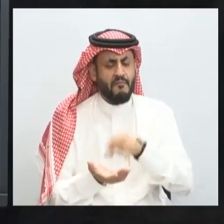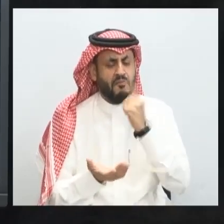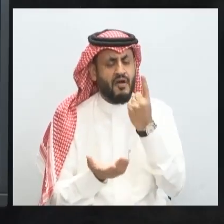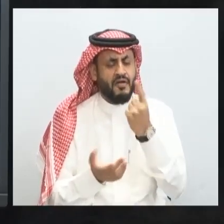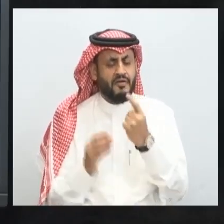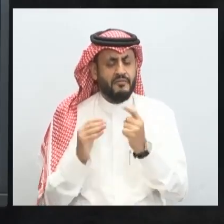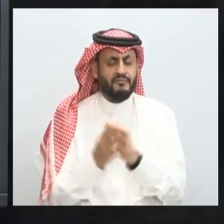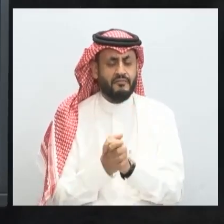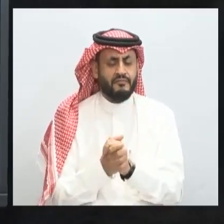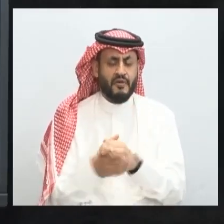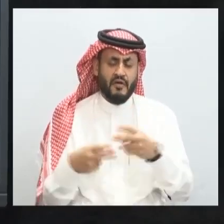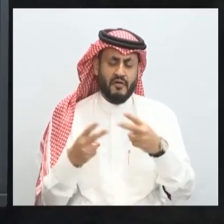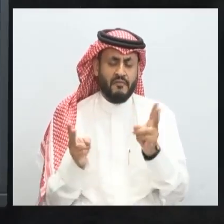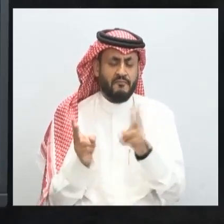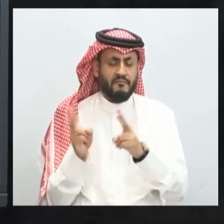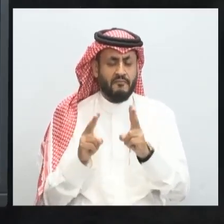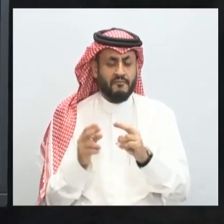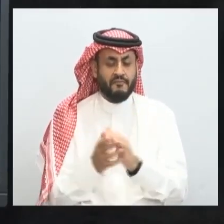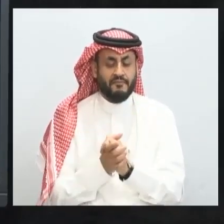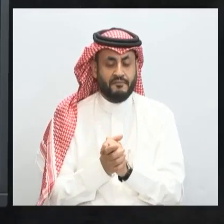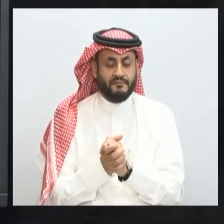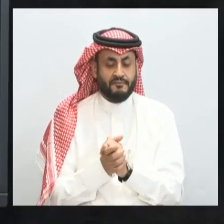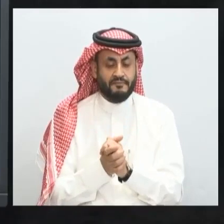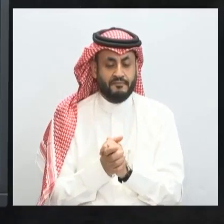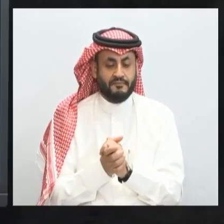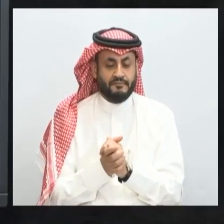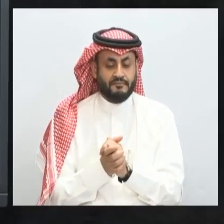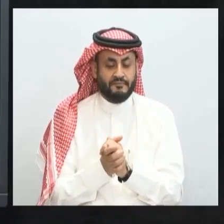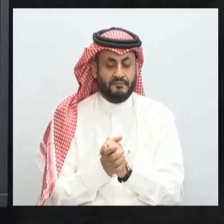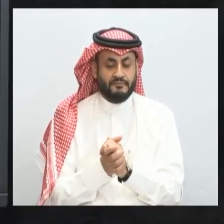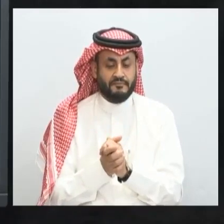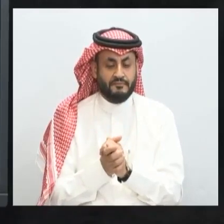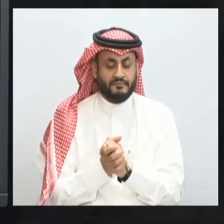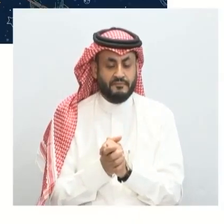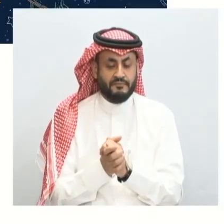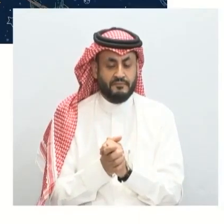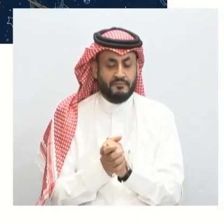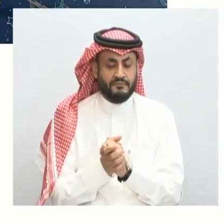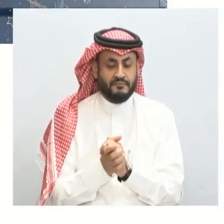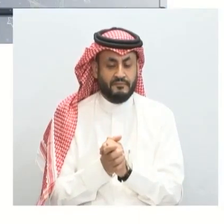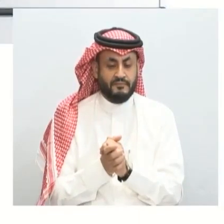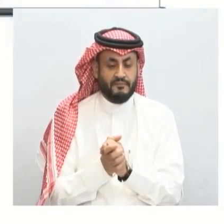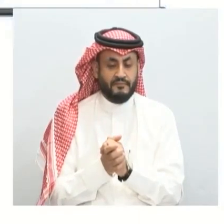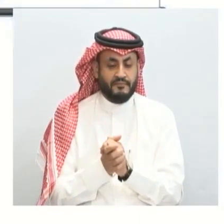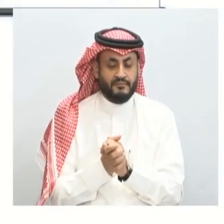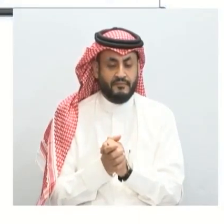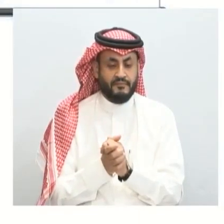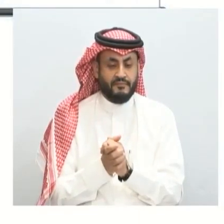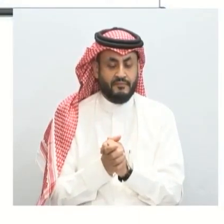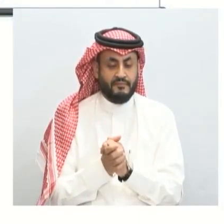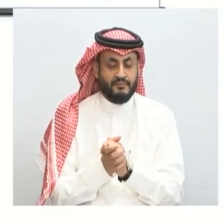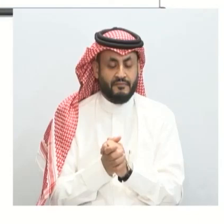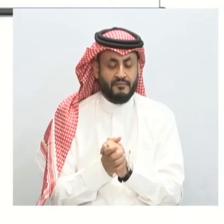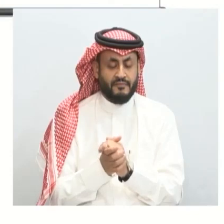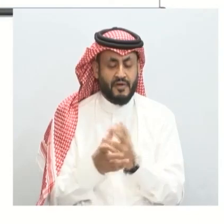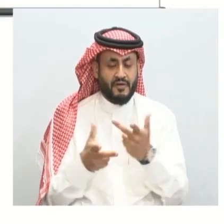correct answer. This is a discussion that is based on your point of view. So you can share your thoughts with your friends. At